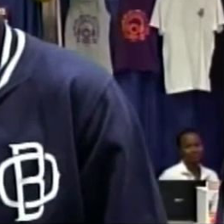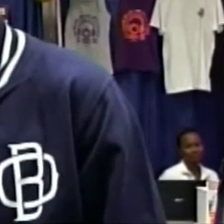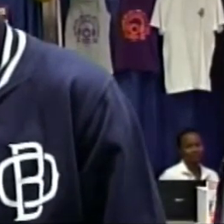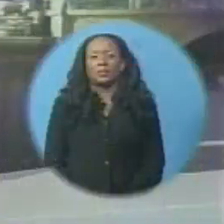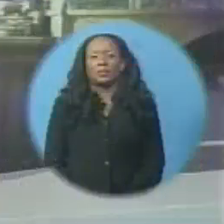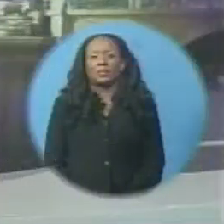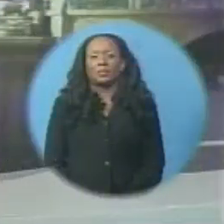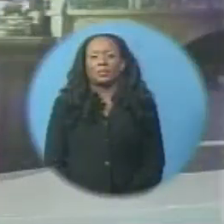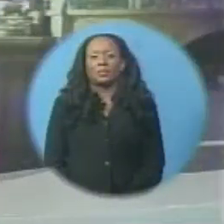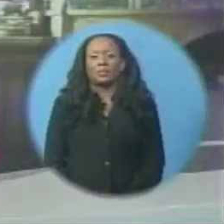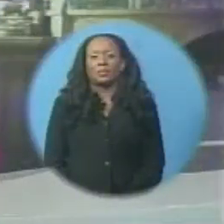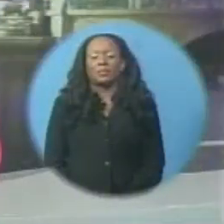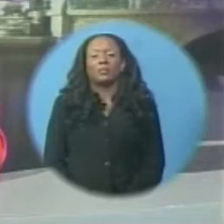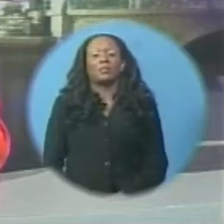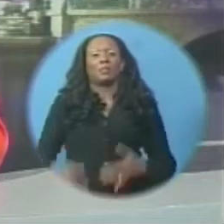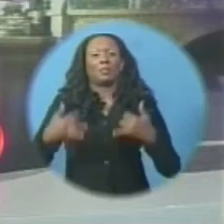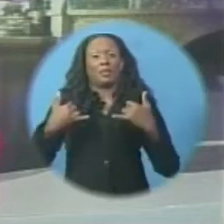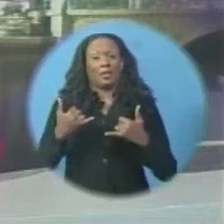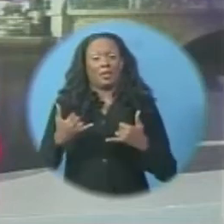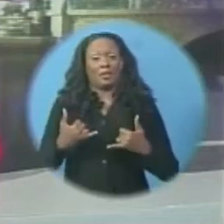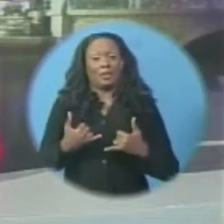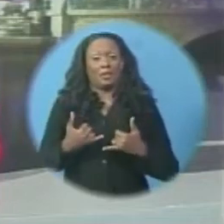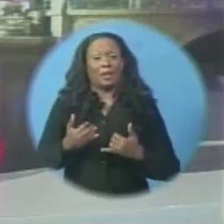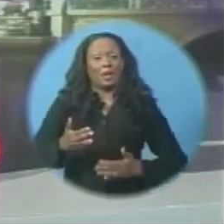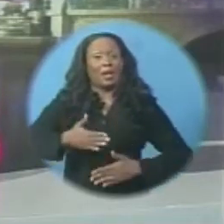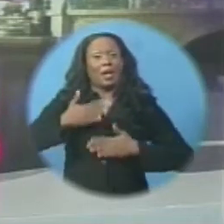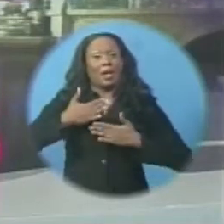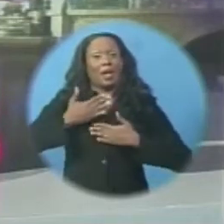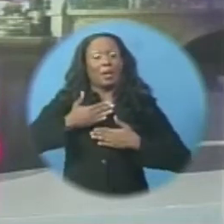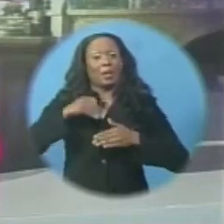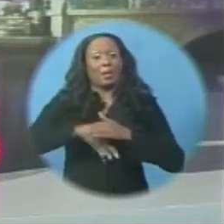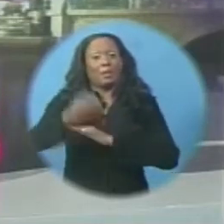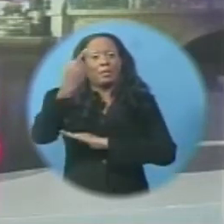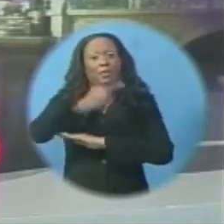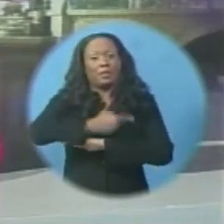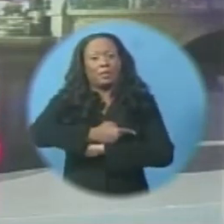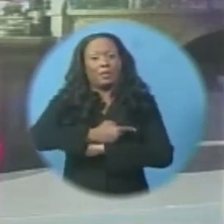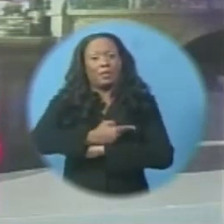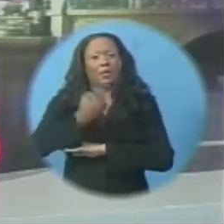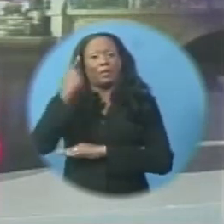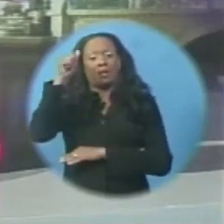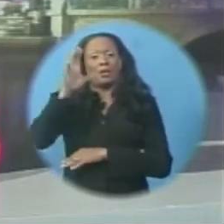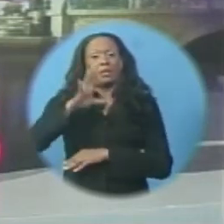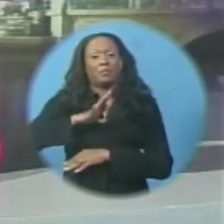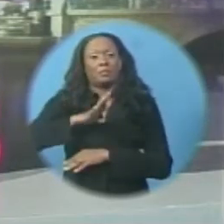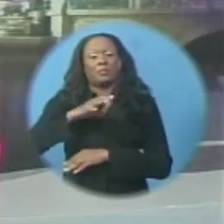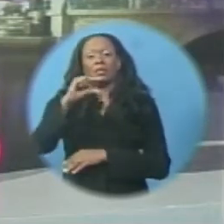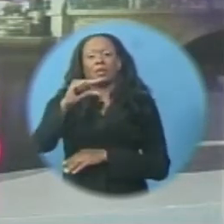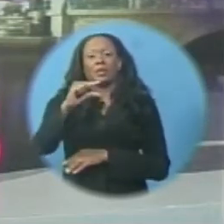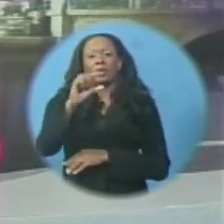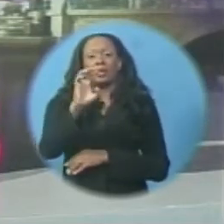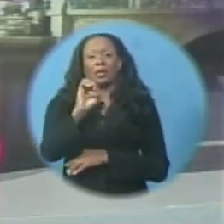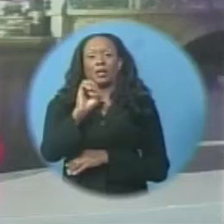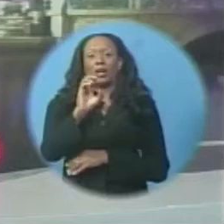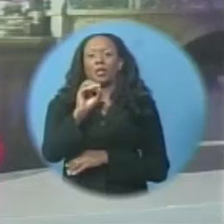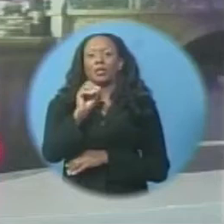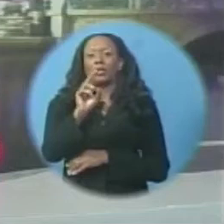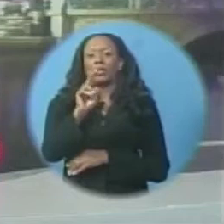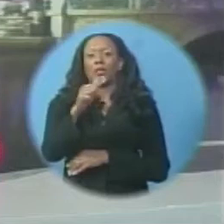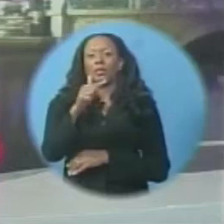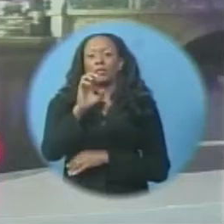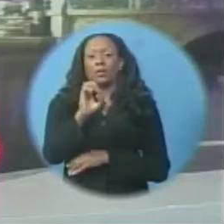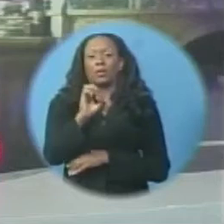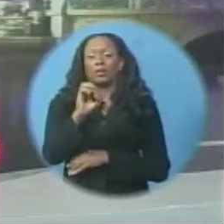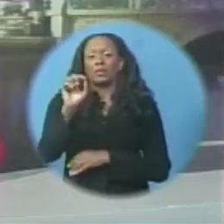these. The nation says happy birthday today to a literary icon. George Lamming, author of the